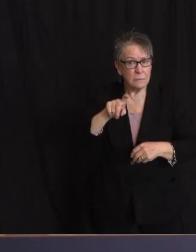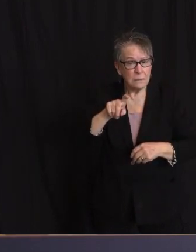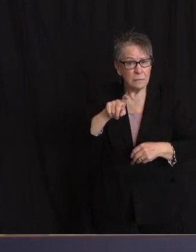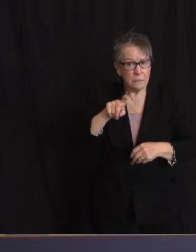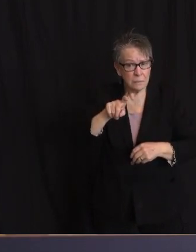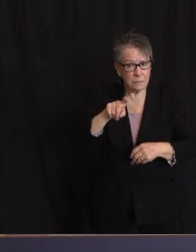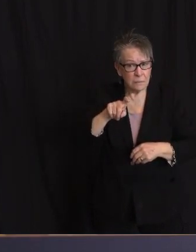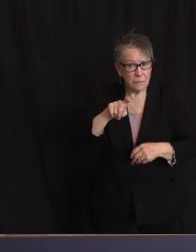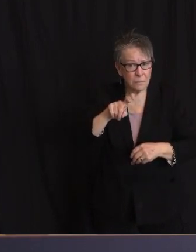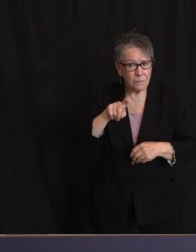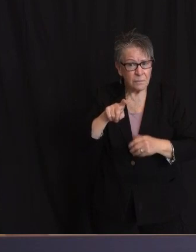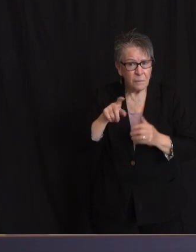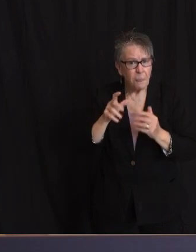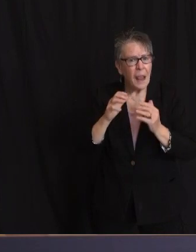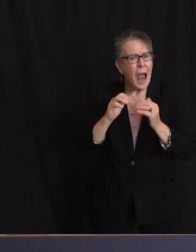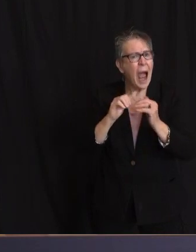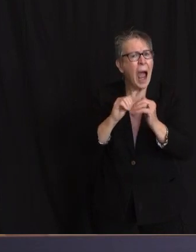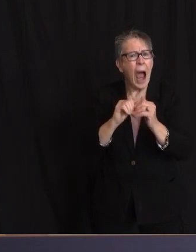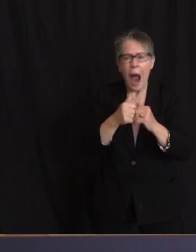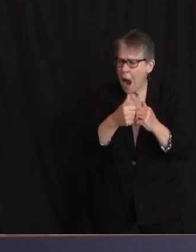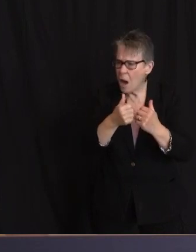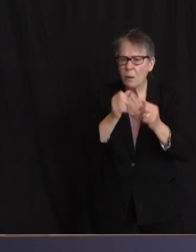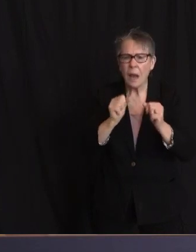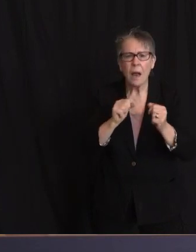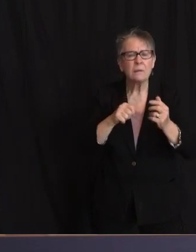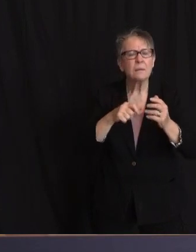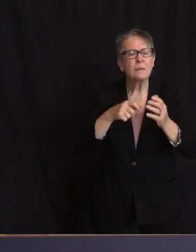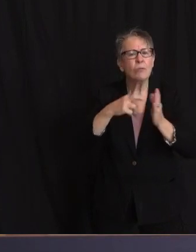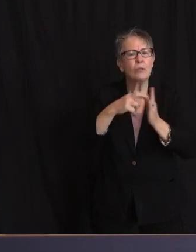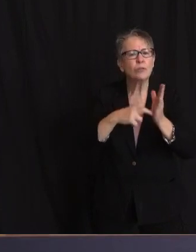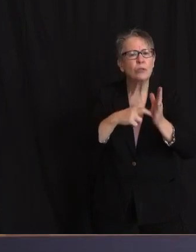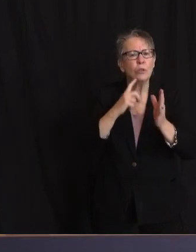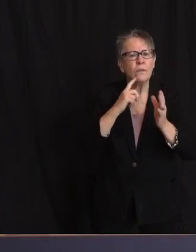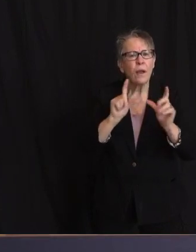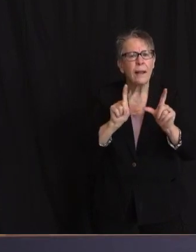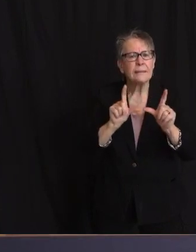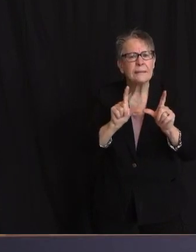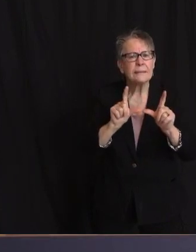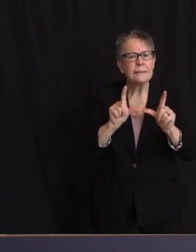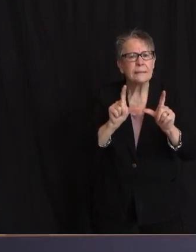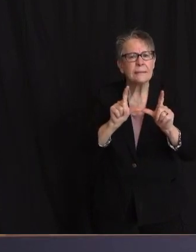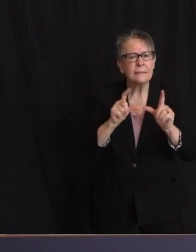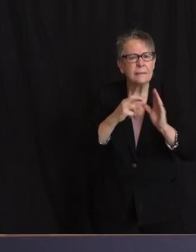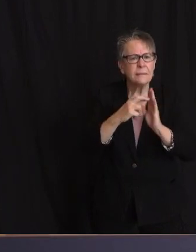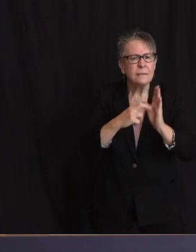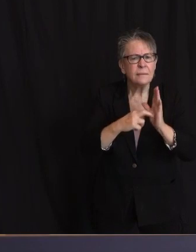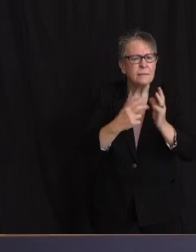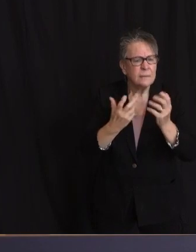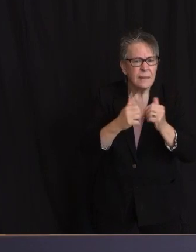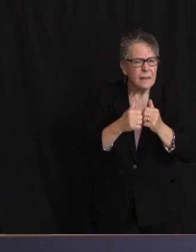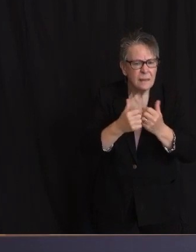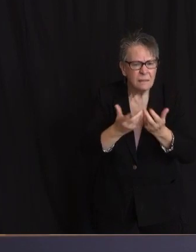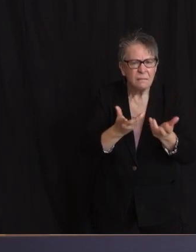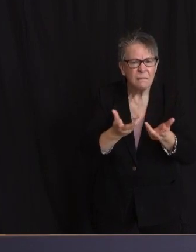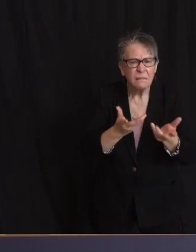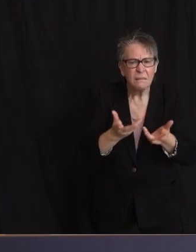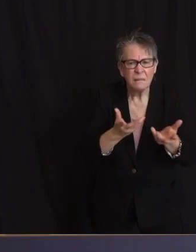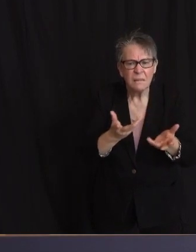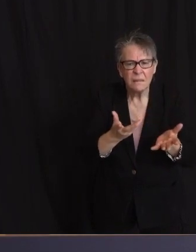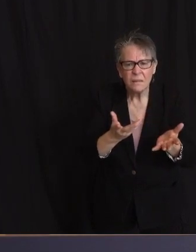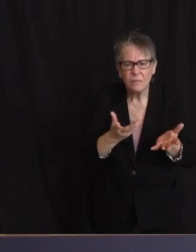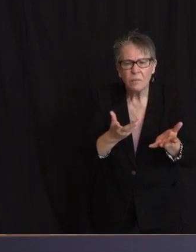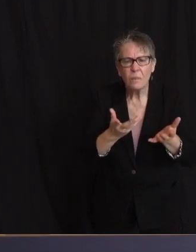But it does them no good if they cannot register their new vehicles on the DMV website. Additionally, we're hearing from high school seniors and farm